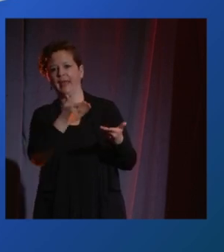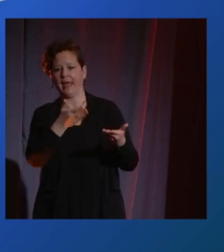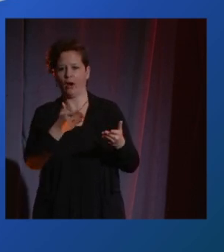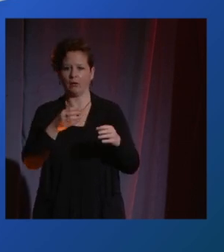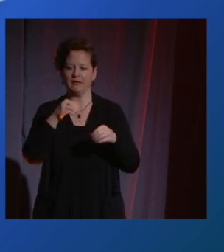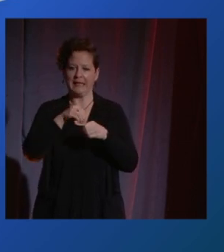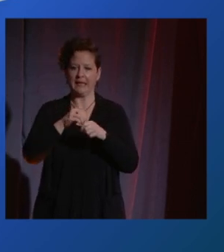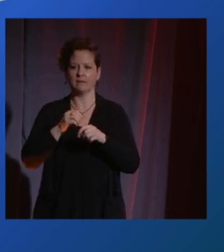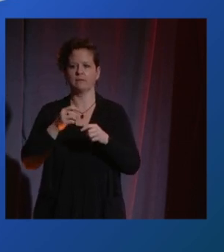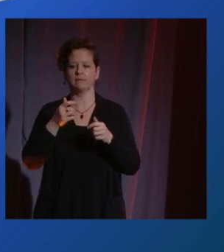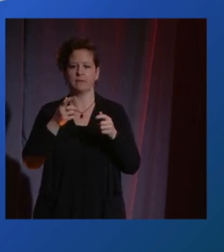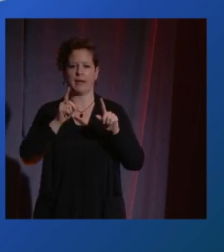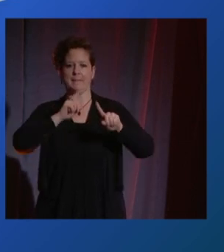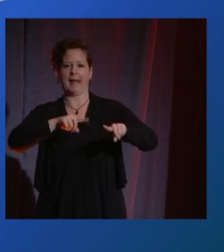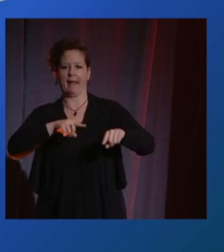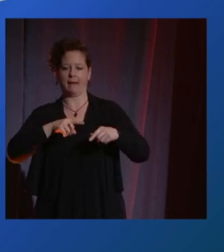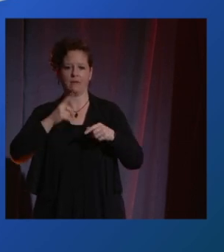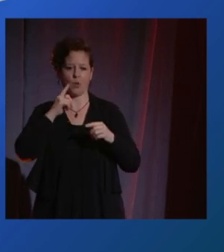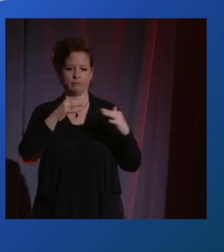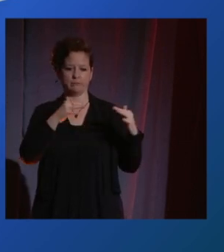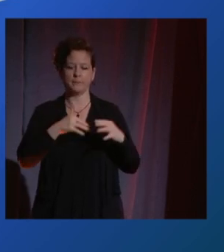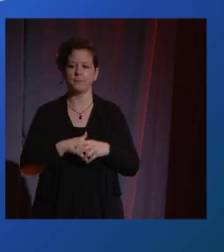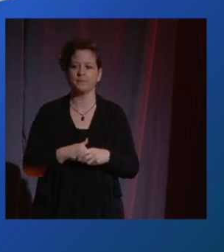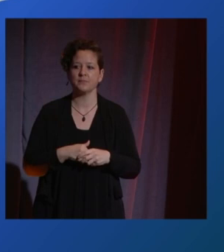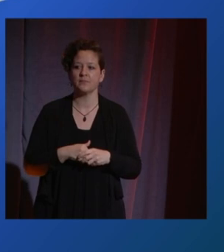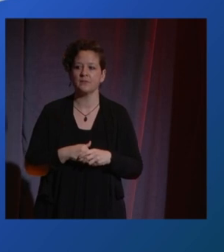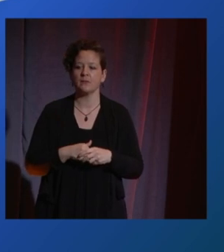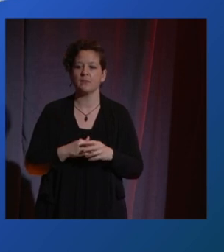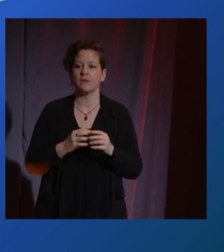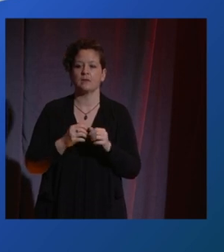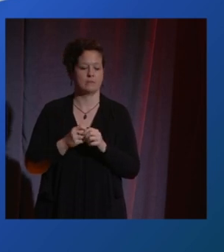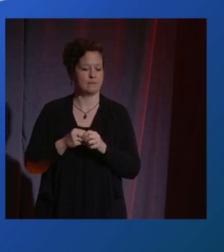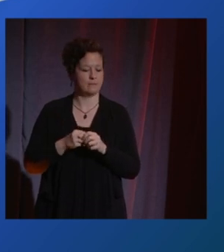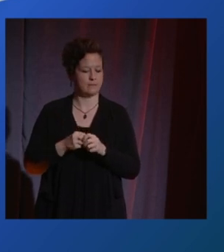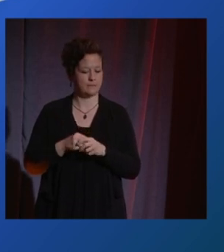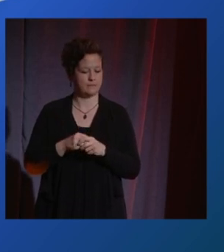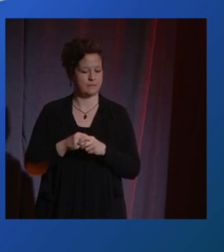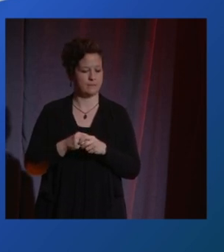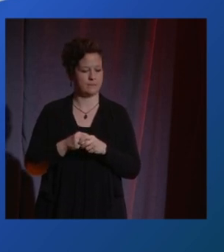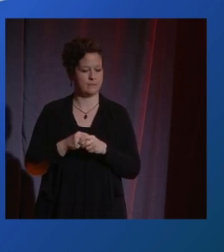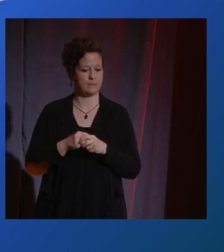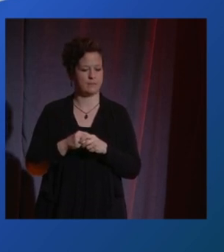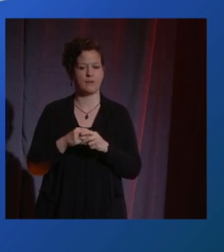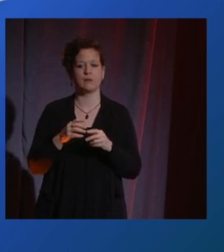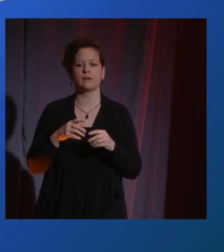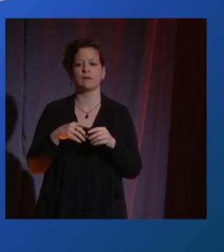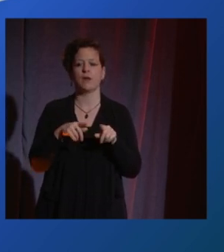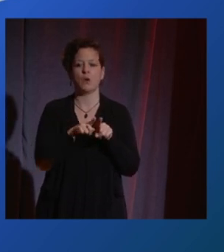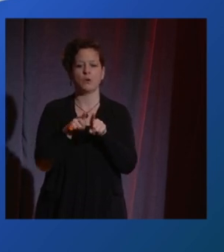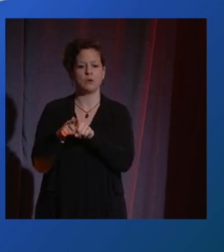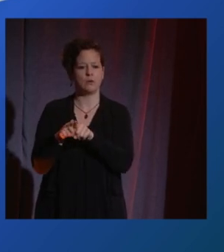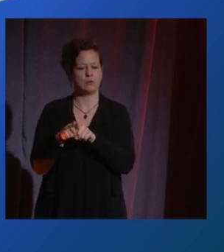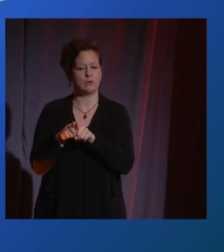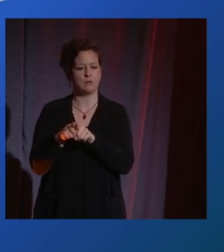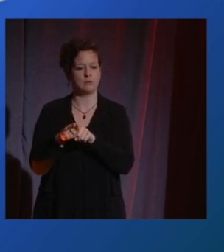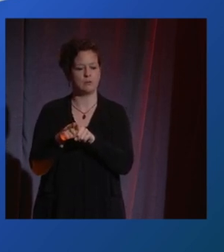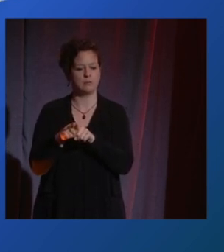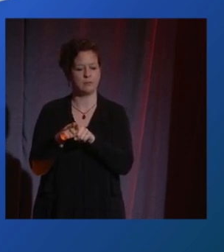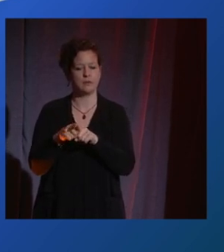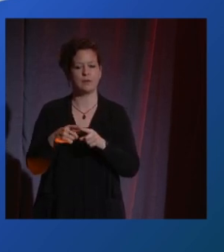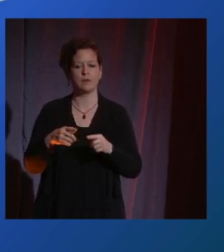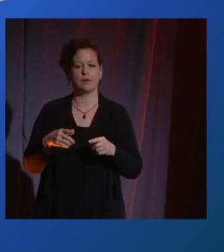thing I believe in adhering to the laws of armed conflict which broadly equate to humanity necessity